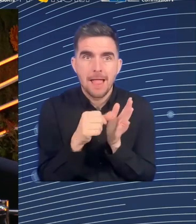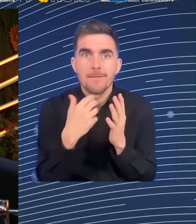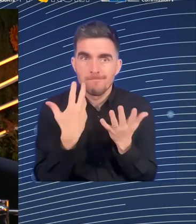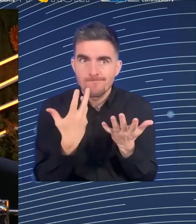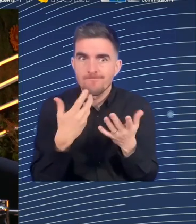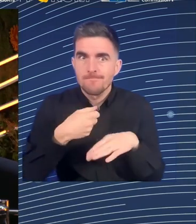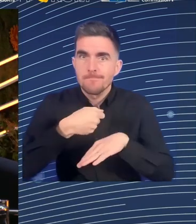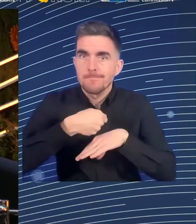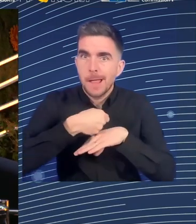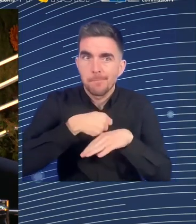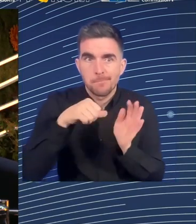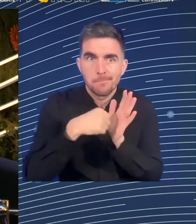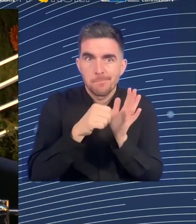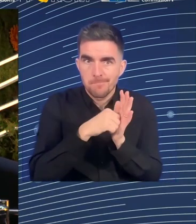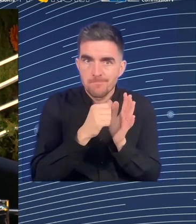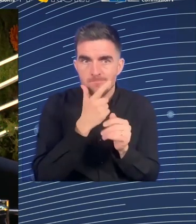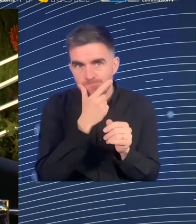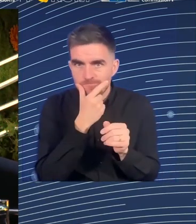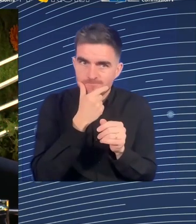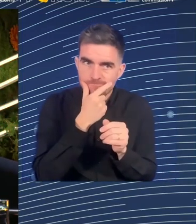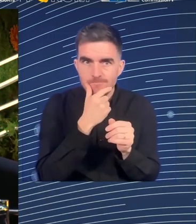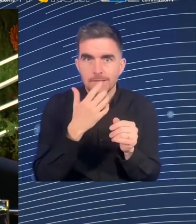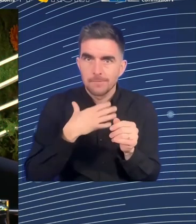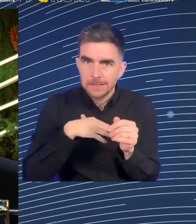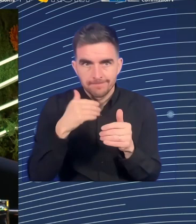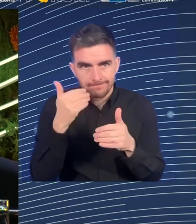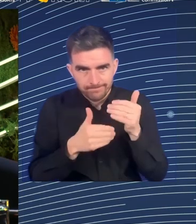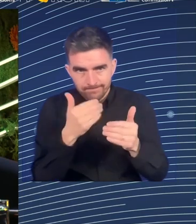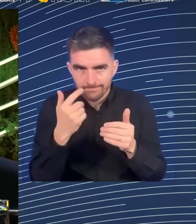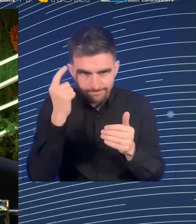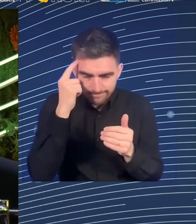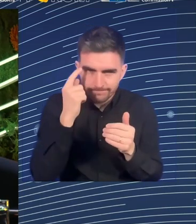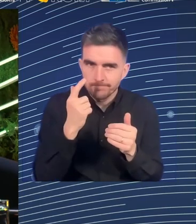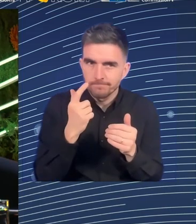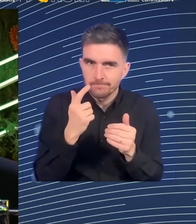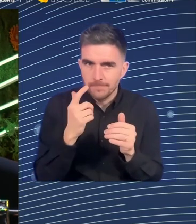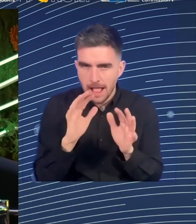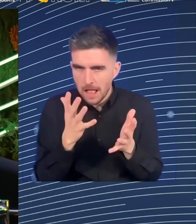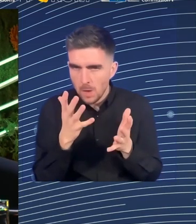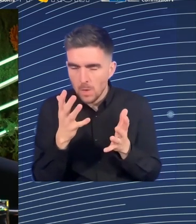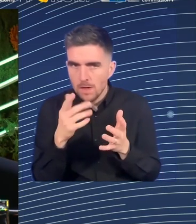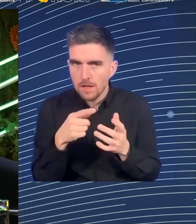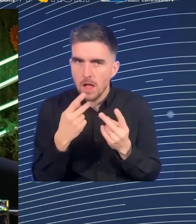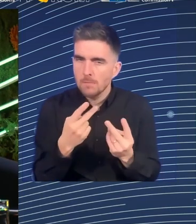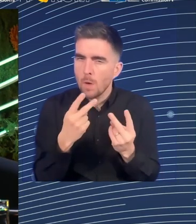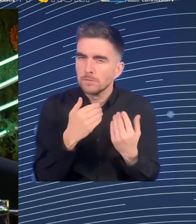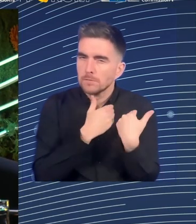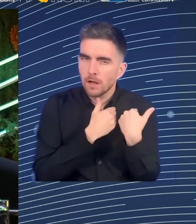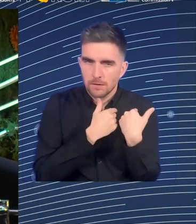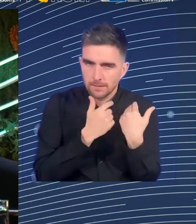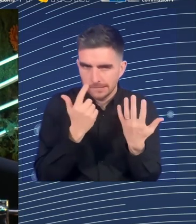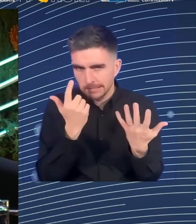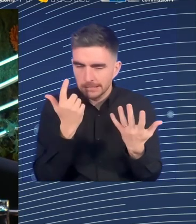shortage occupations, we have a high share of workers at or around the minimum wage. But